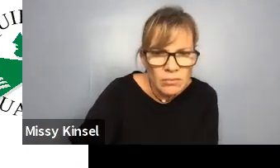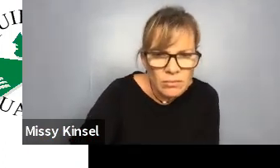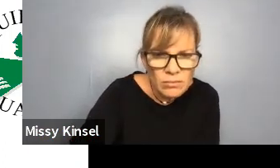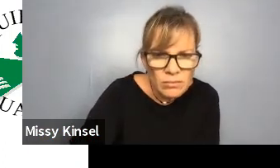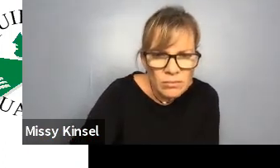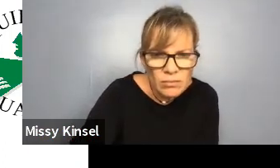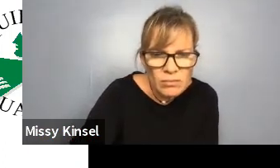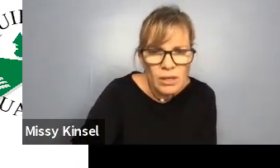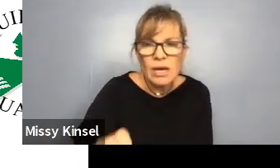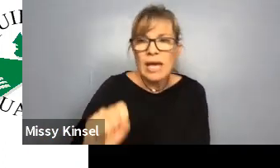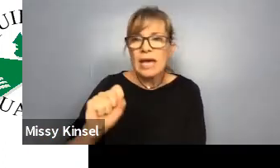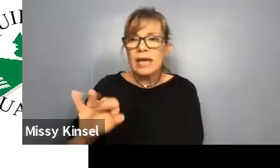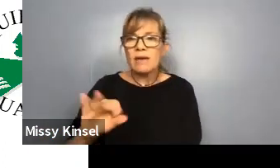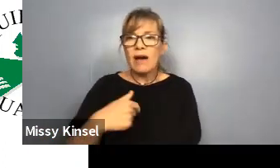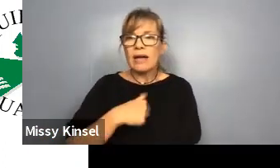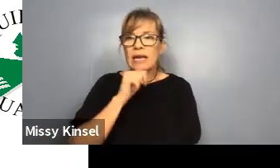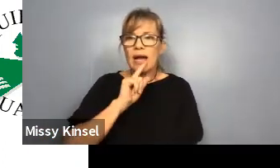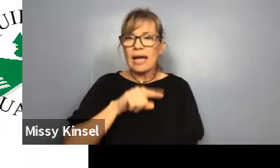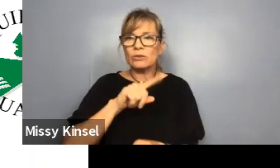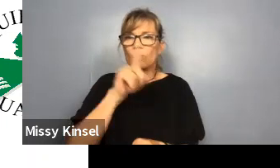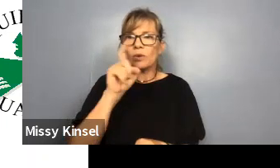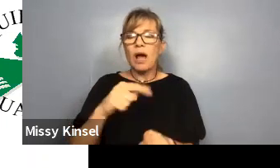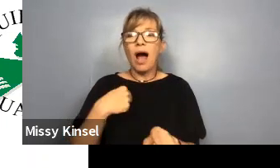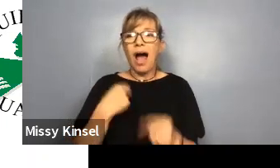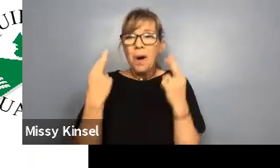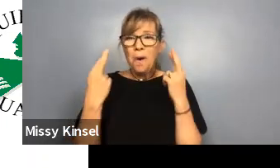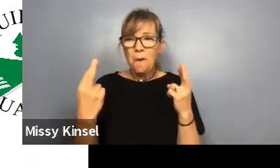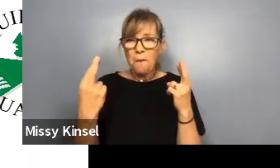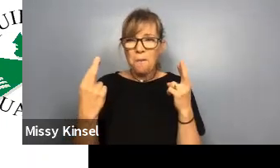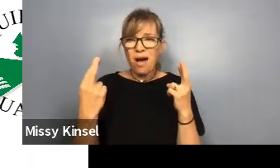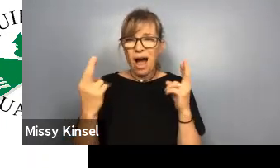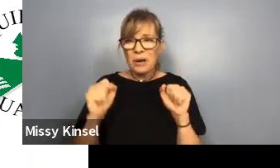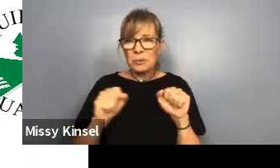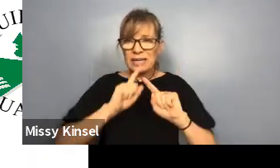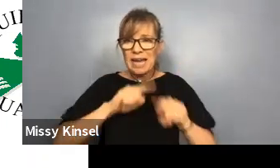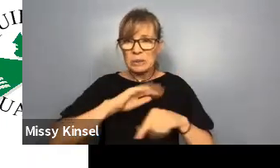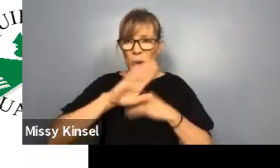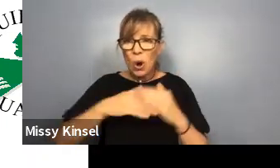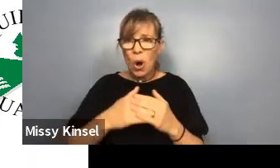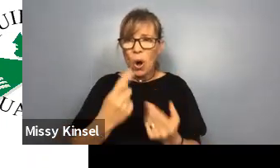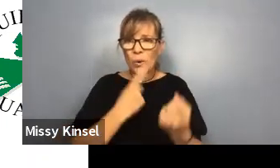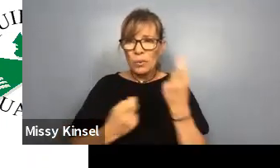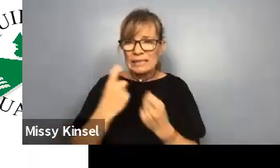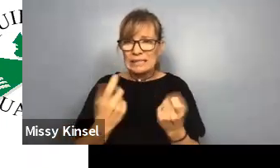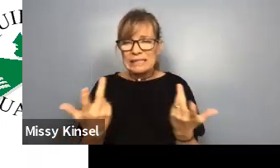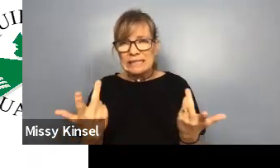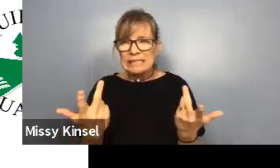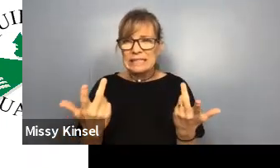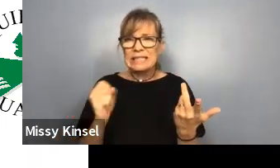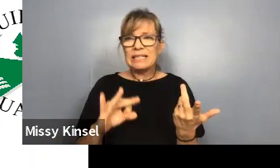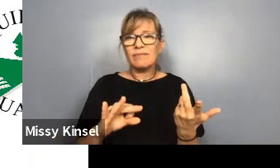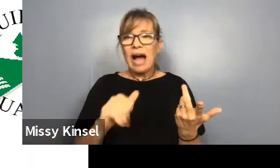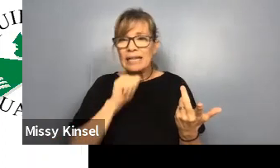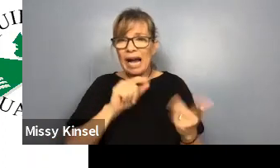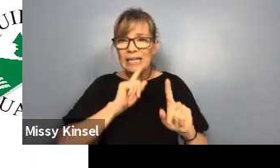If I didn't get to your question, I hope that I was able to sort of answer everyone's questions, but if I didn't get